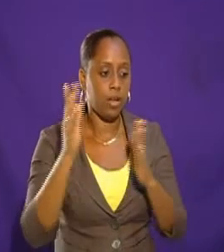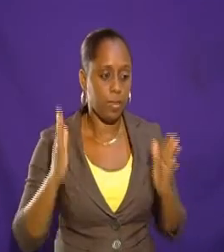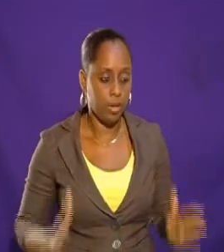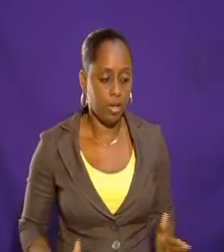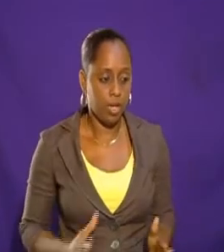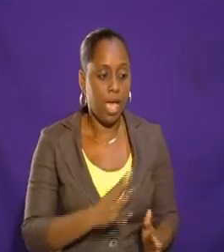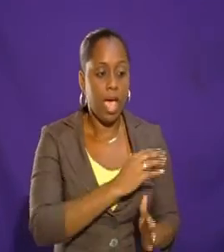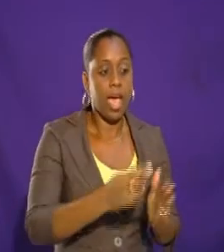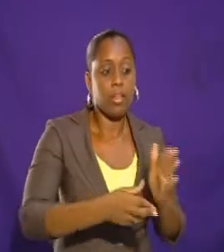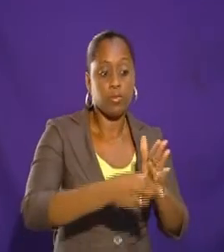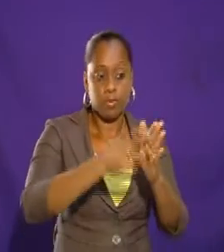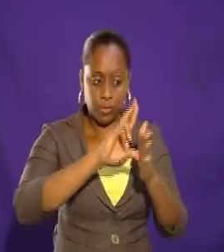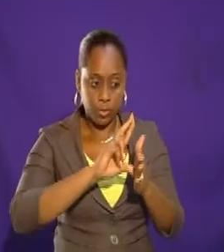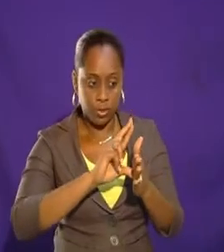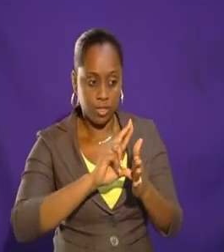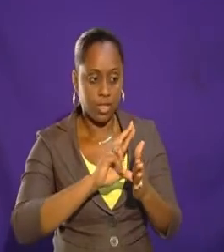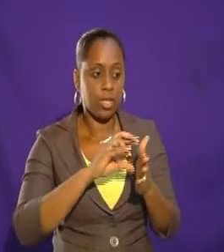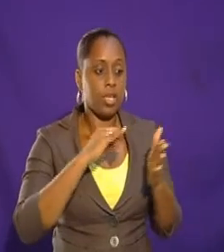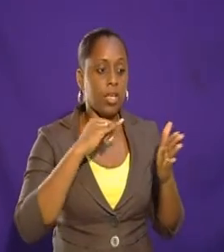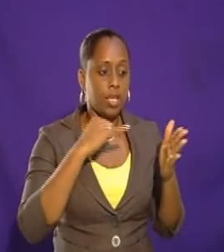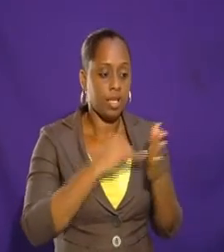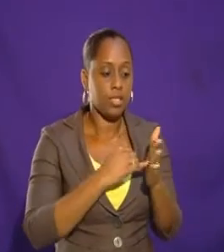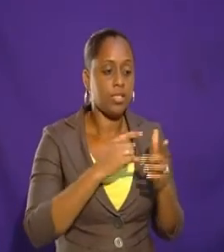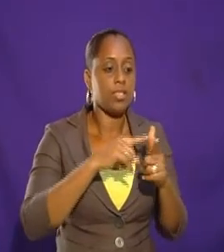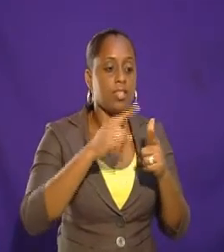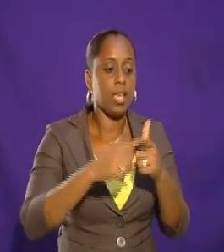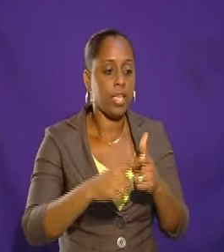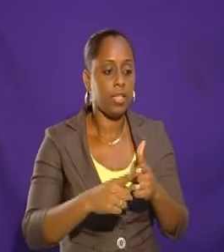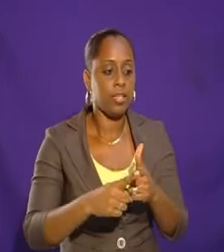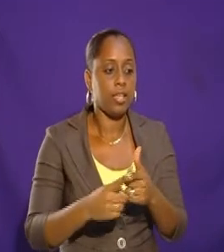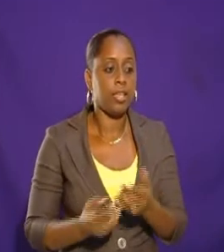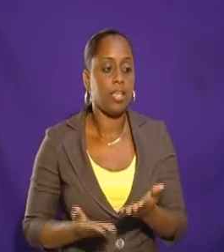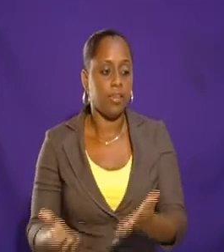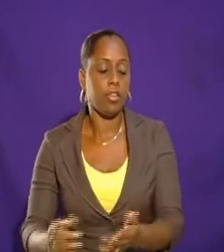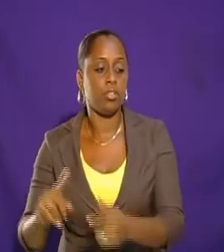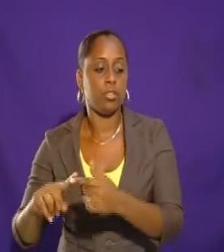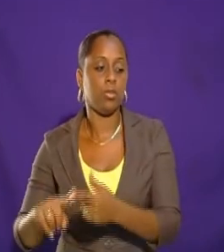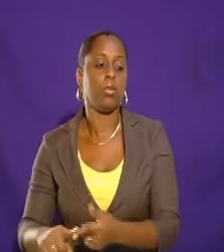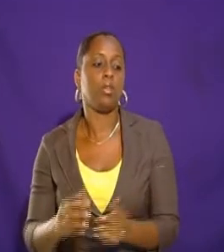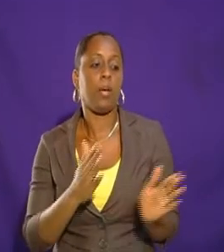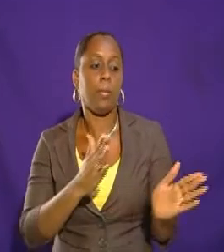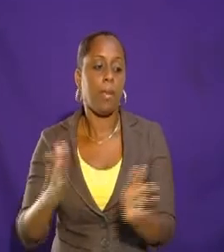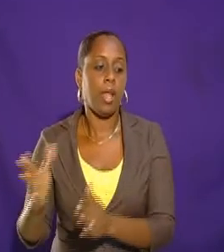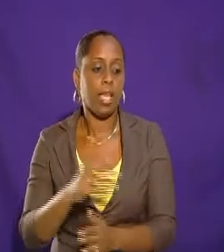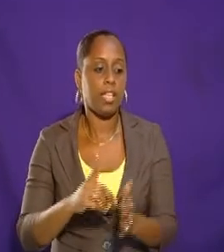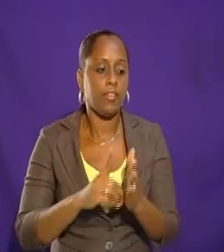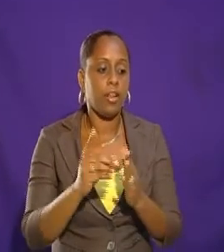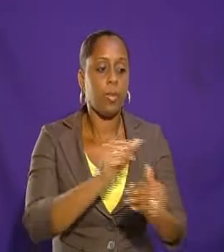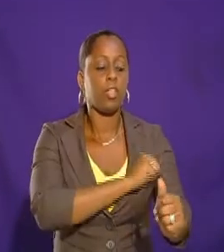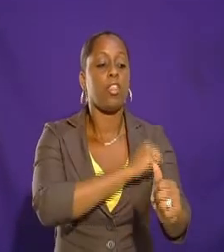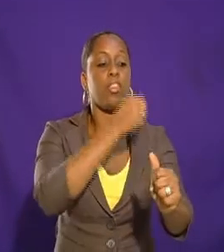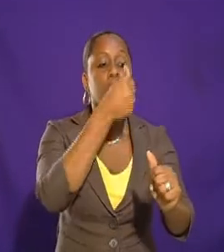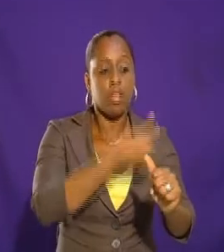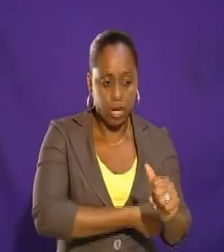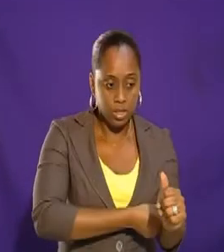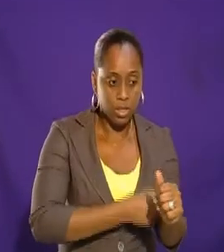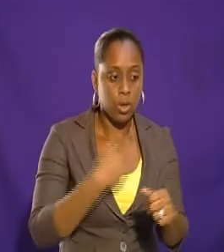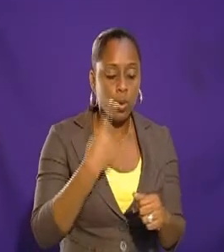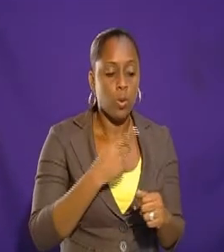is then submitted to the Planning and Development Authority Board, who then makes decisions on proposals.